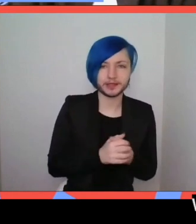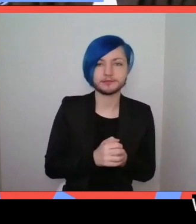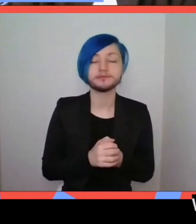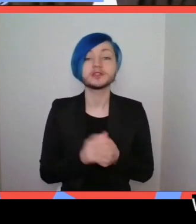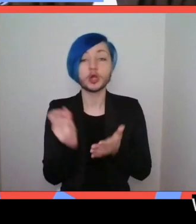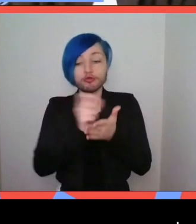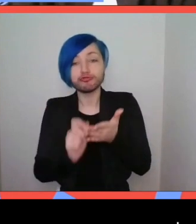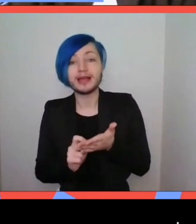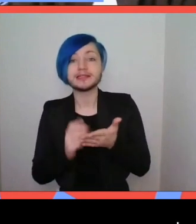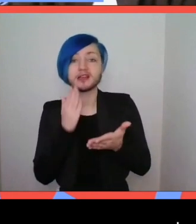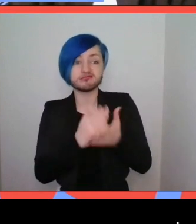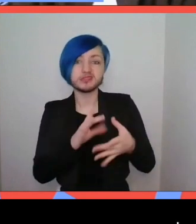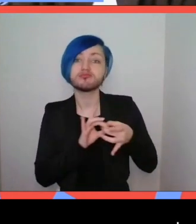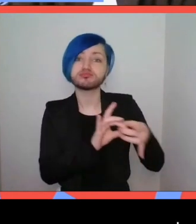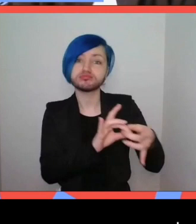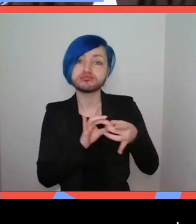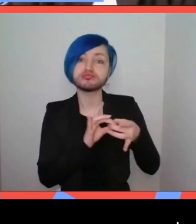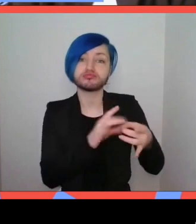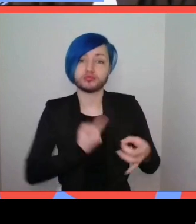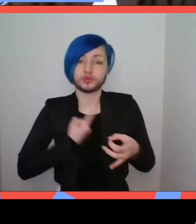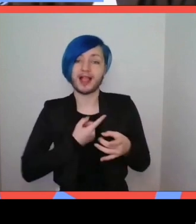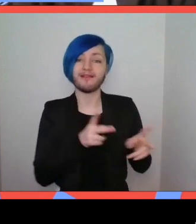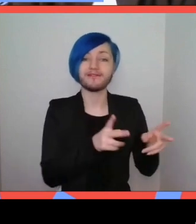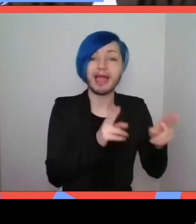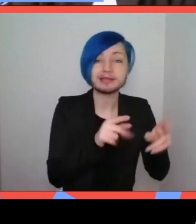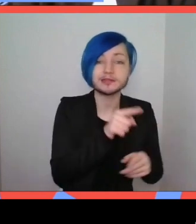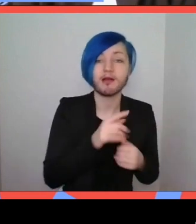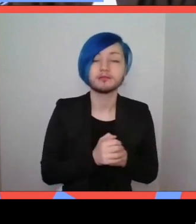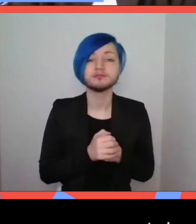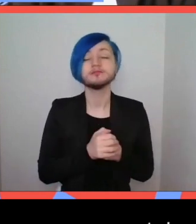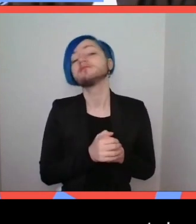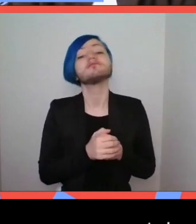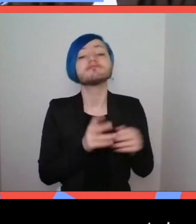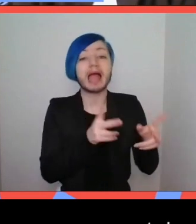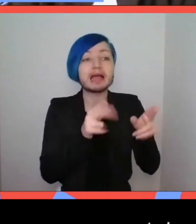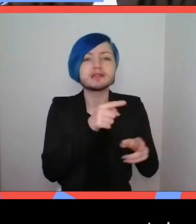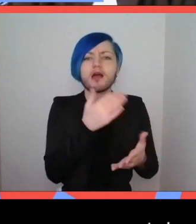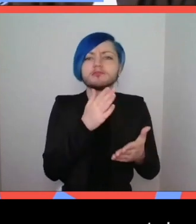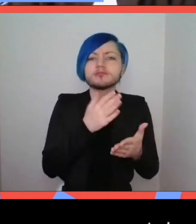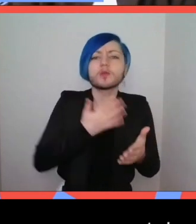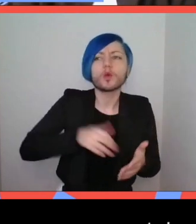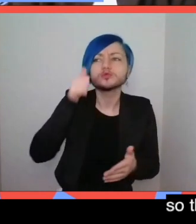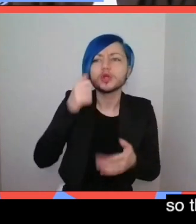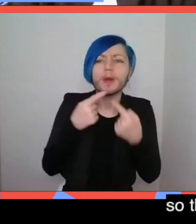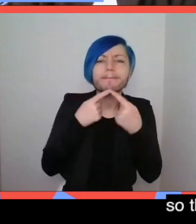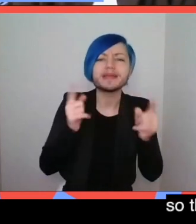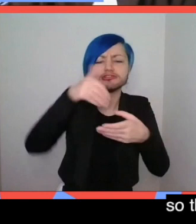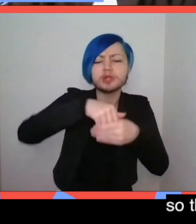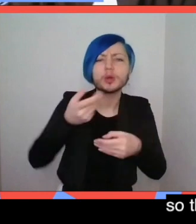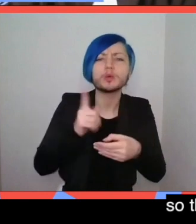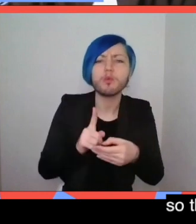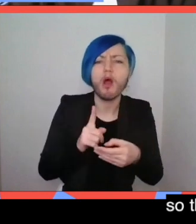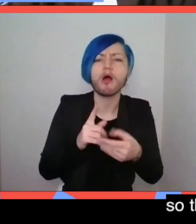collaboration between you and the editor. Editors in general want to hear the outline of your pitch first so they can